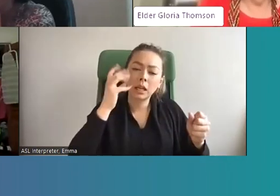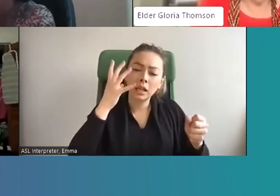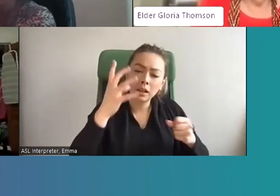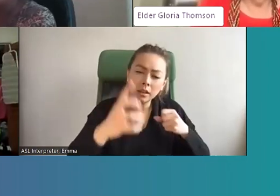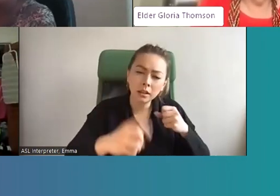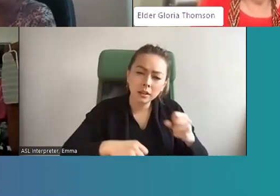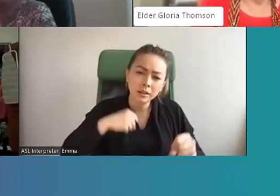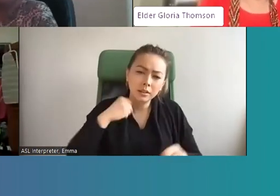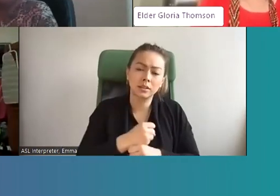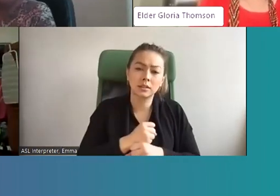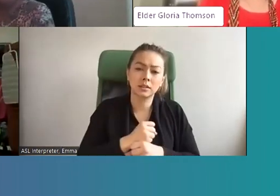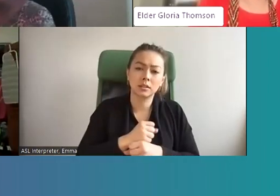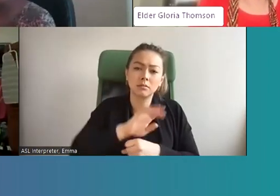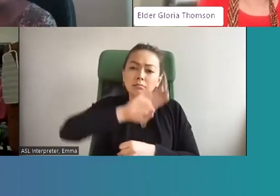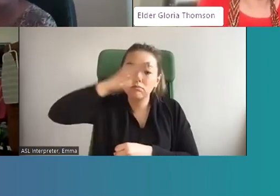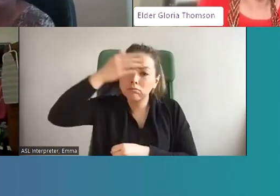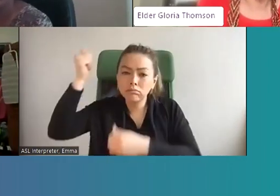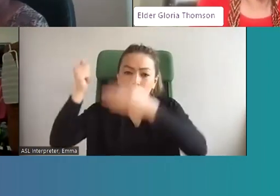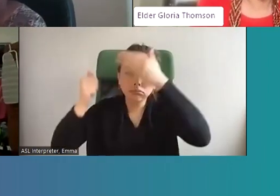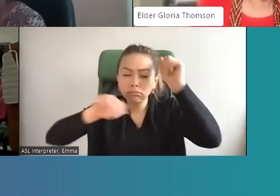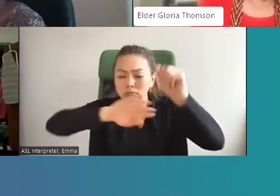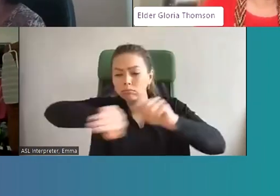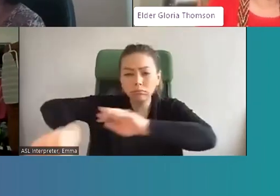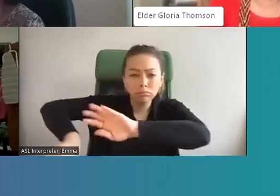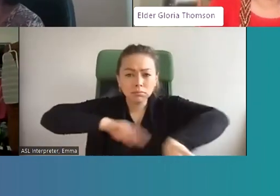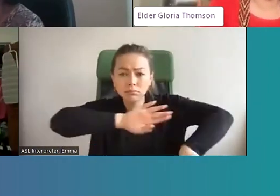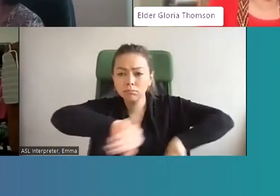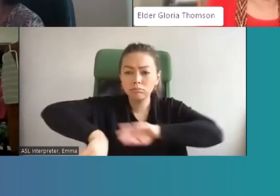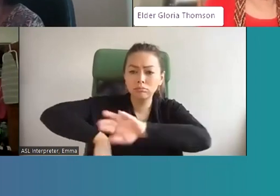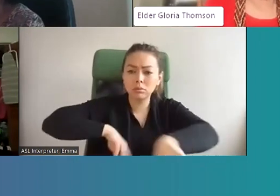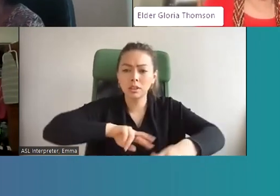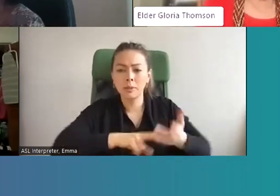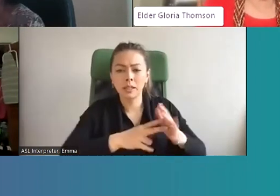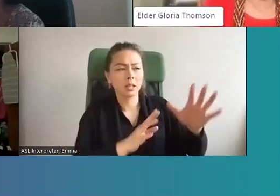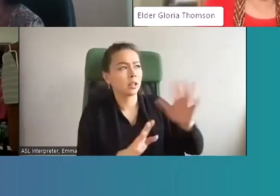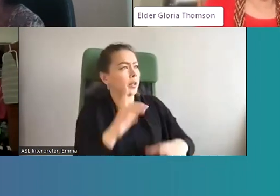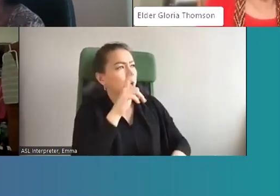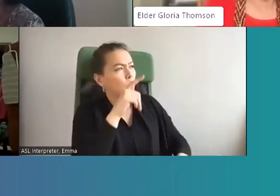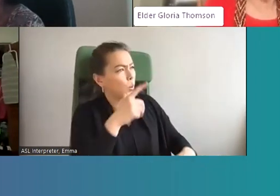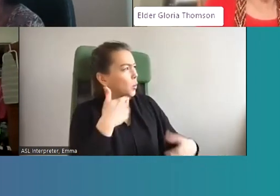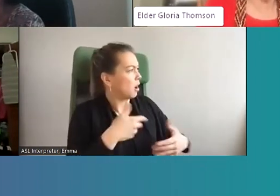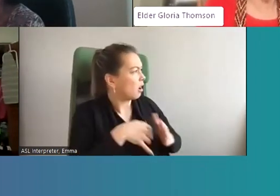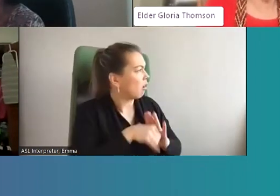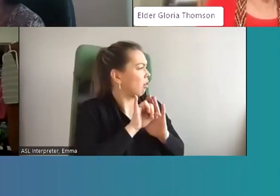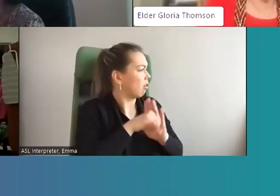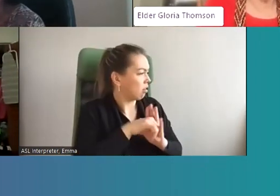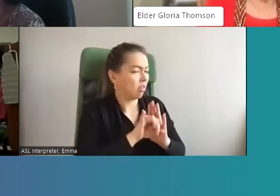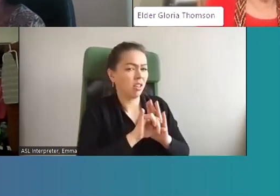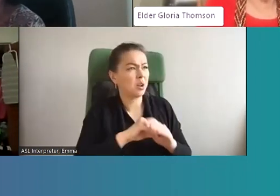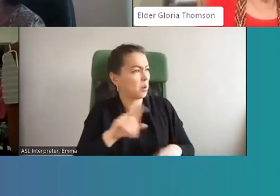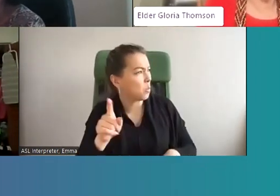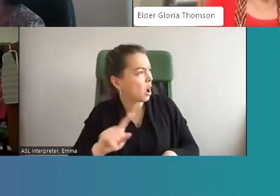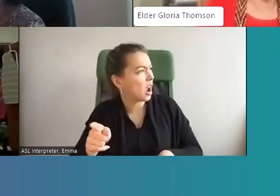know, that people have forgotten about who they originally were, where they belong, where's their